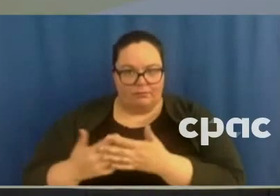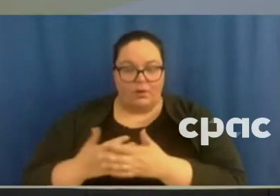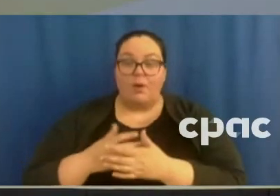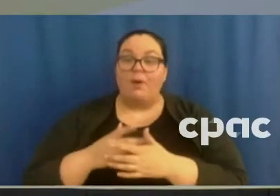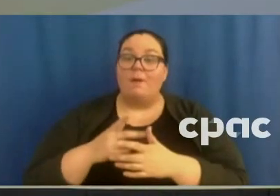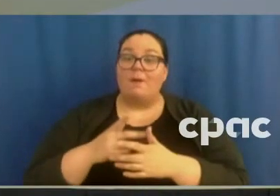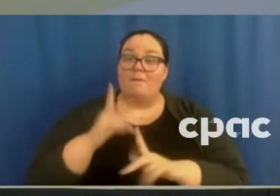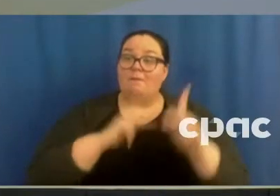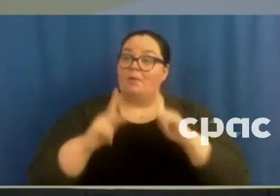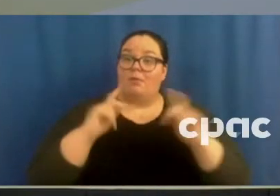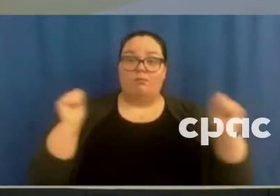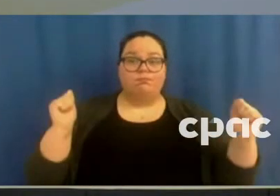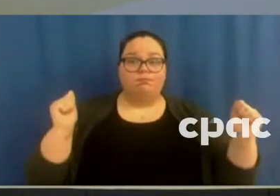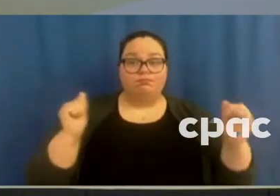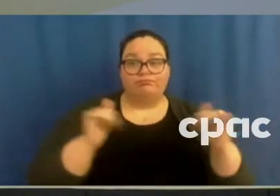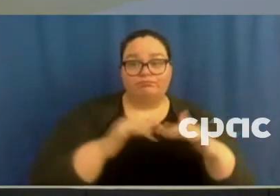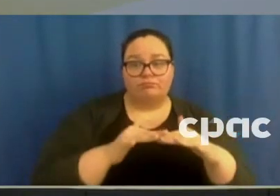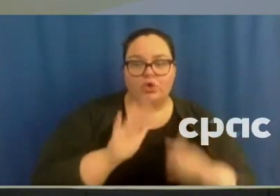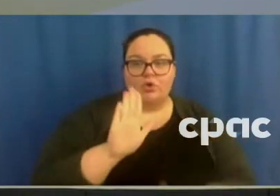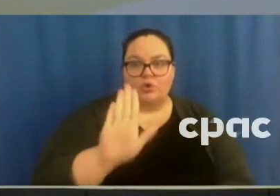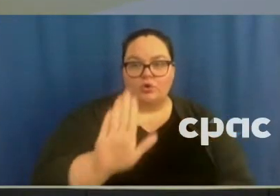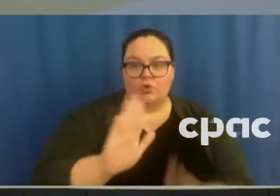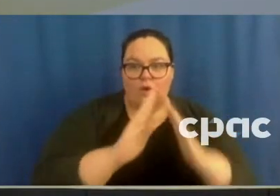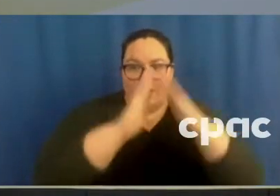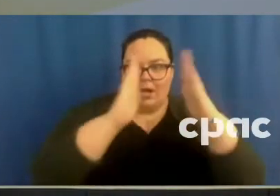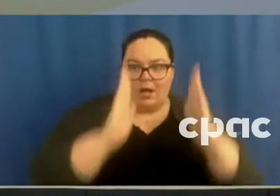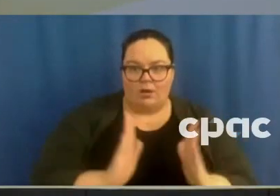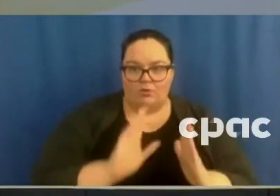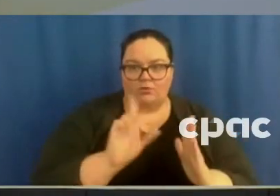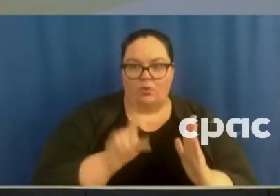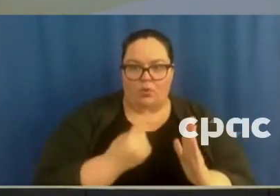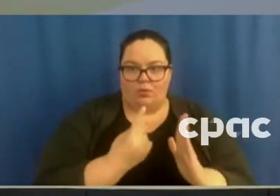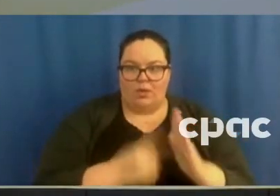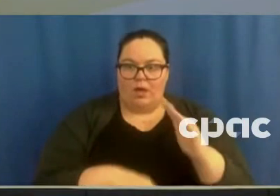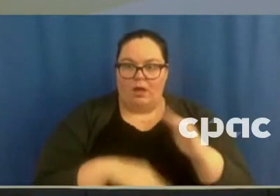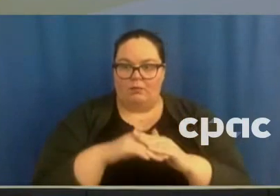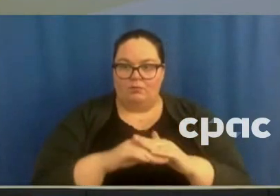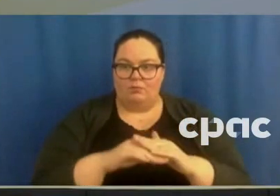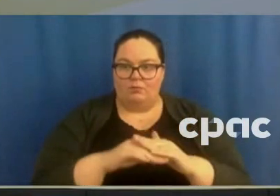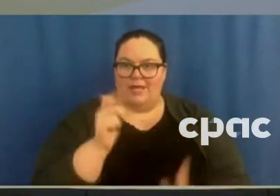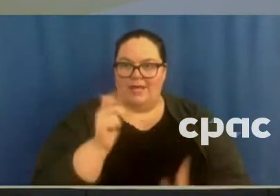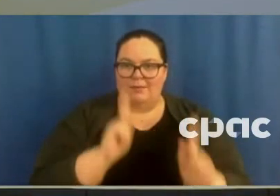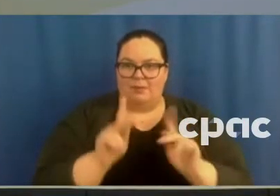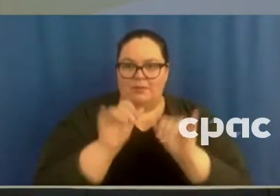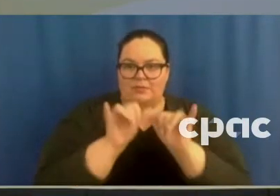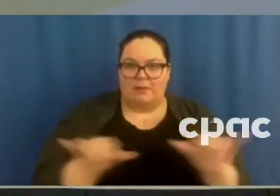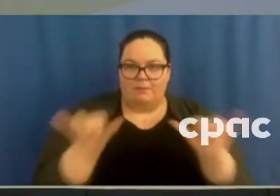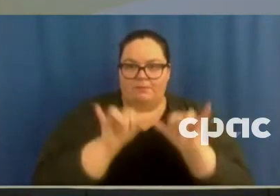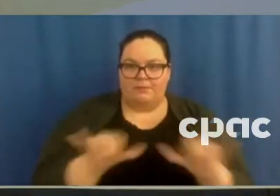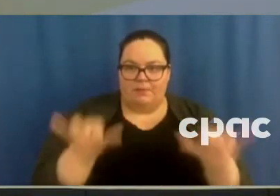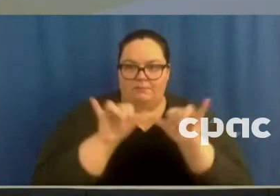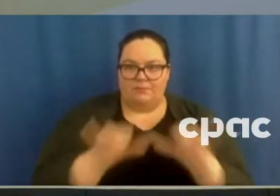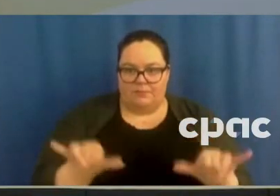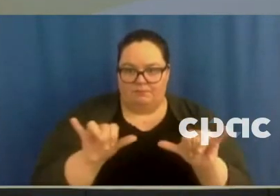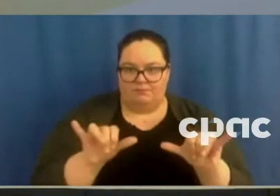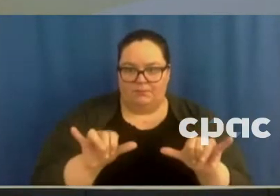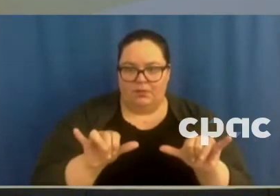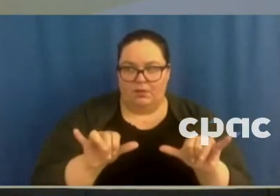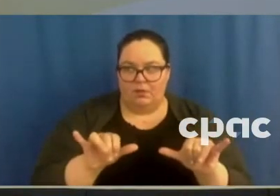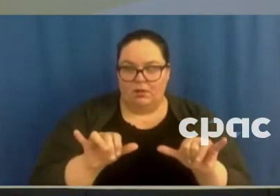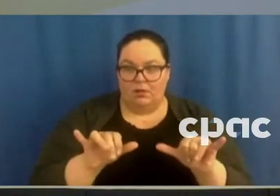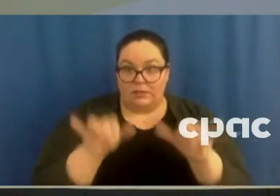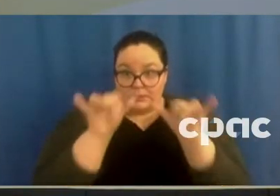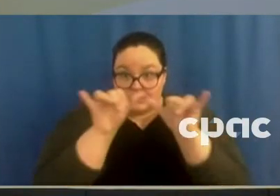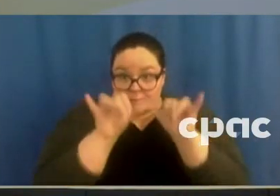will continue to be your household, plus a maximum of 10 consistent individuals. And we emphasize the word consistent, and